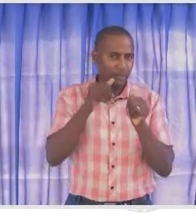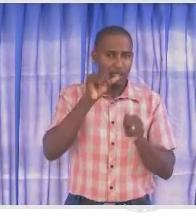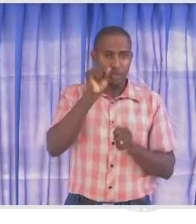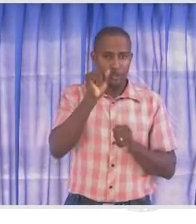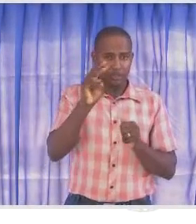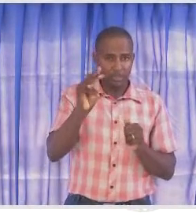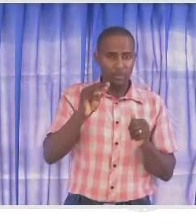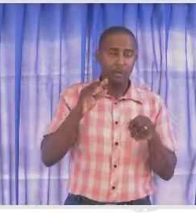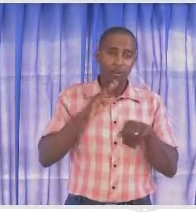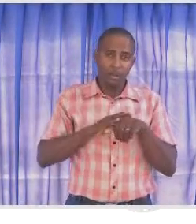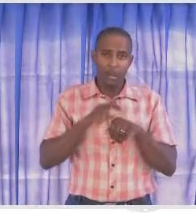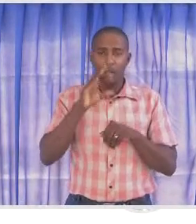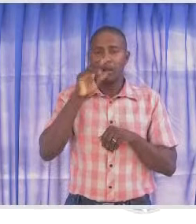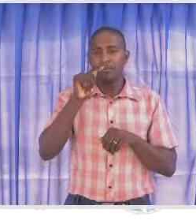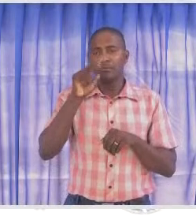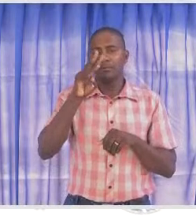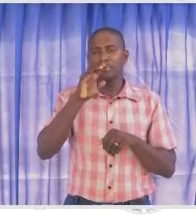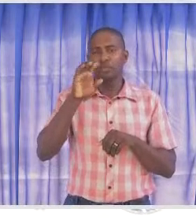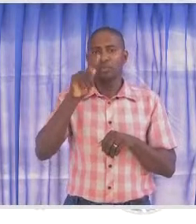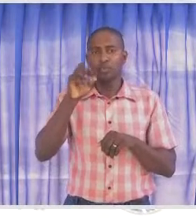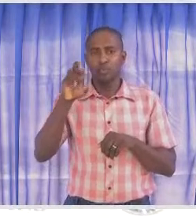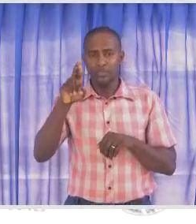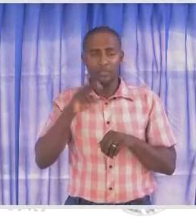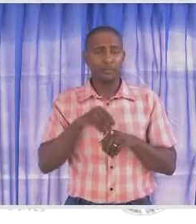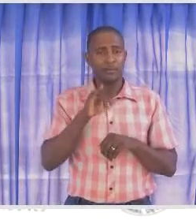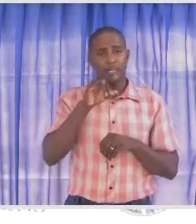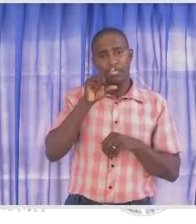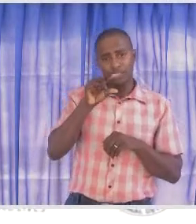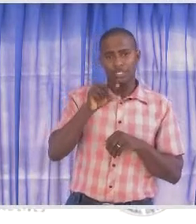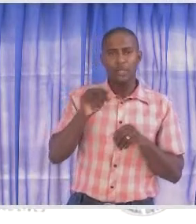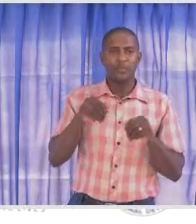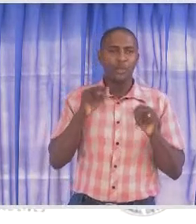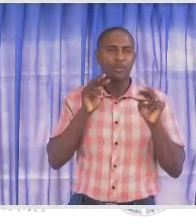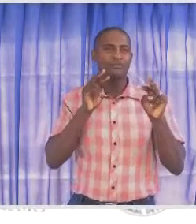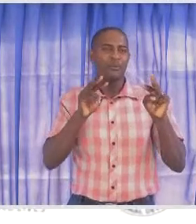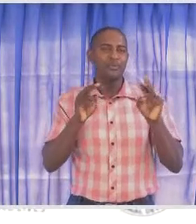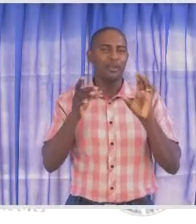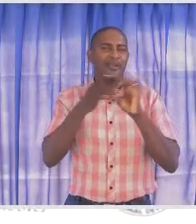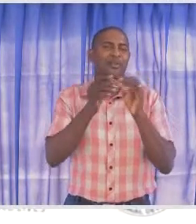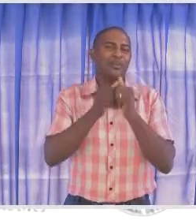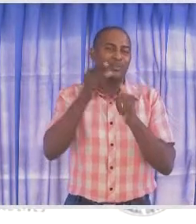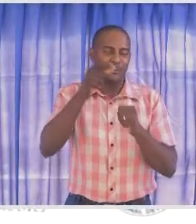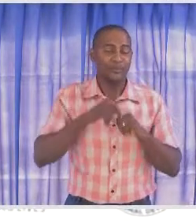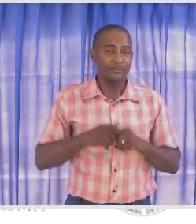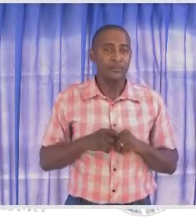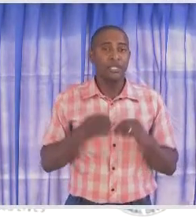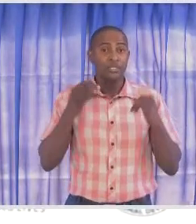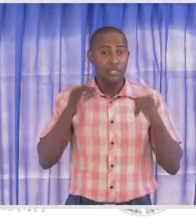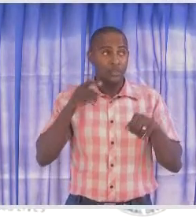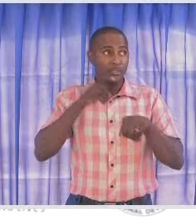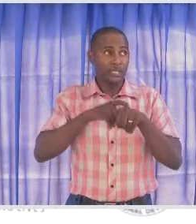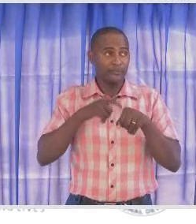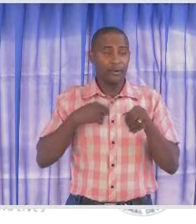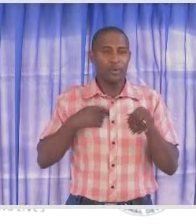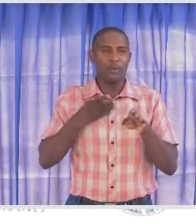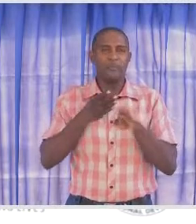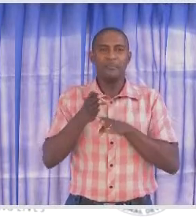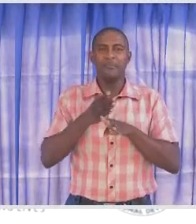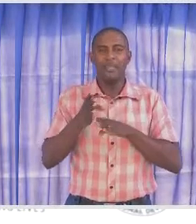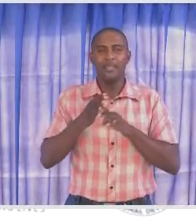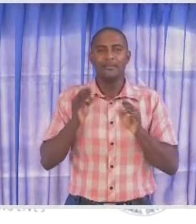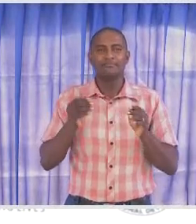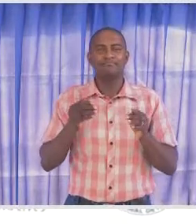are on Instagram, and we look forward to connecting with you there. It's now time for our main address, our